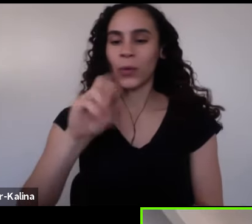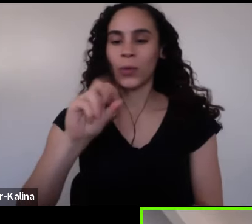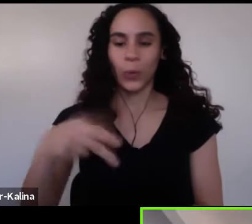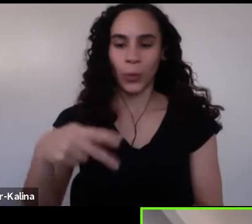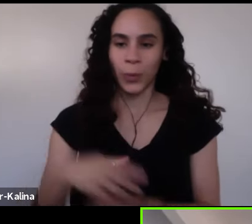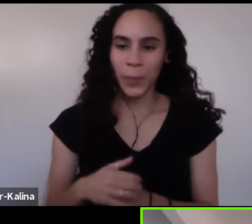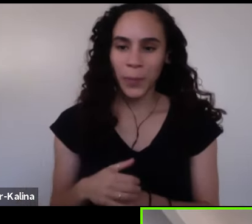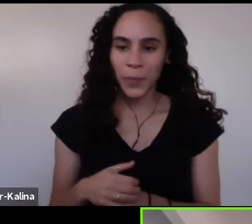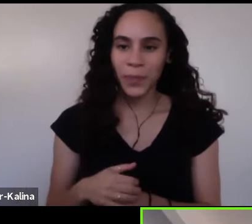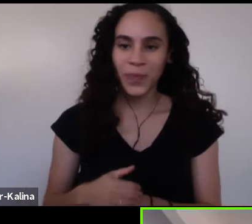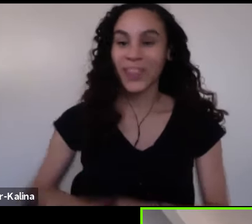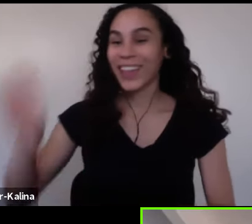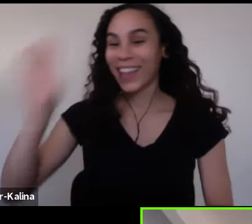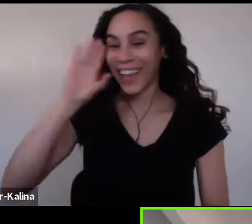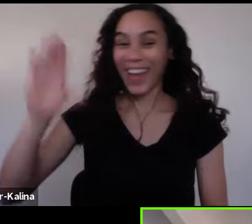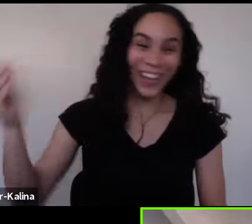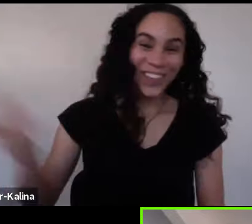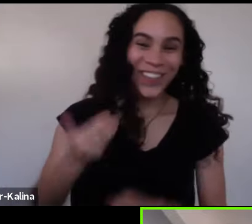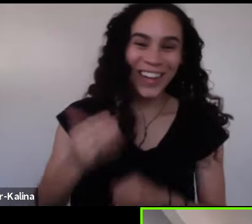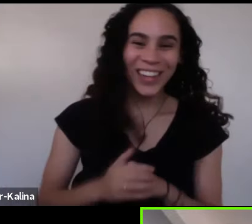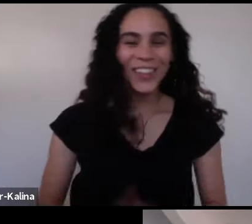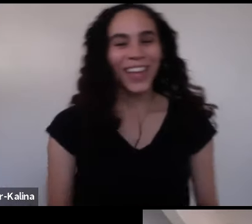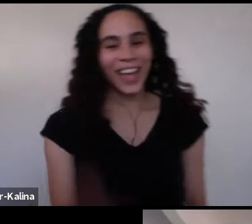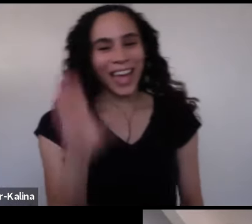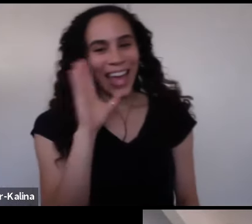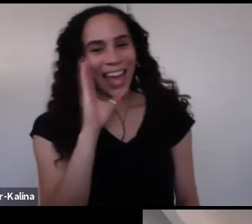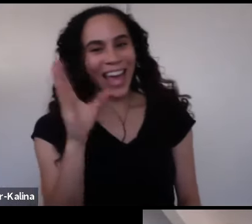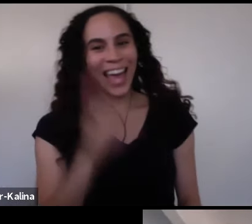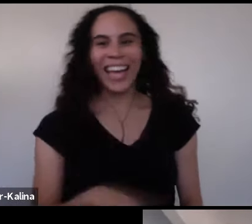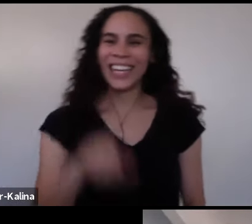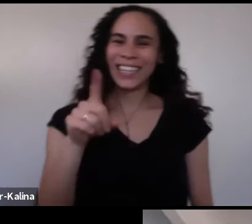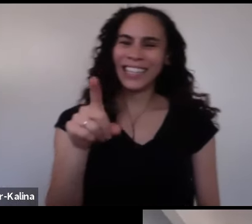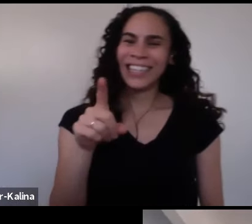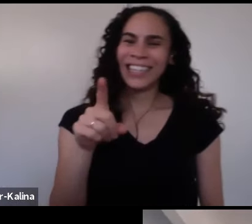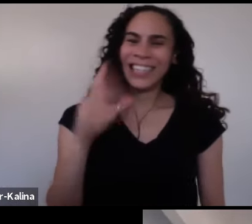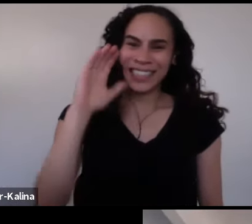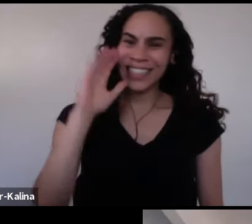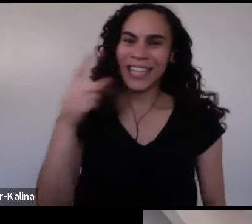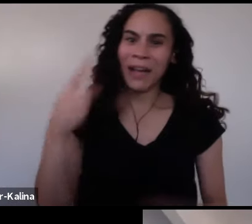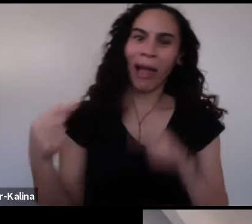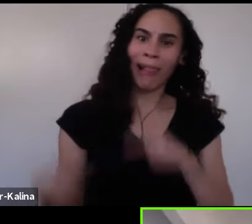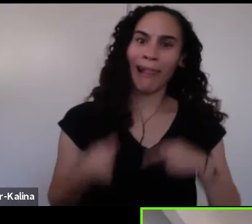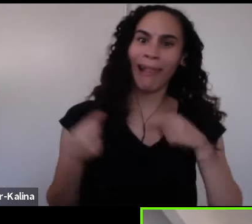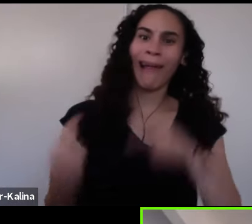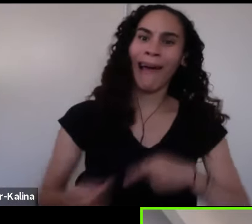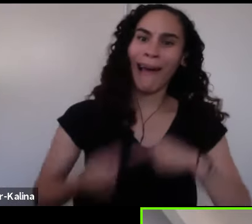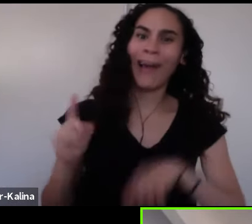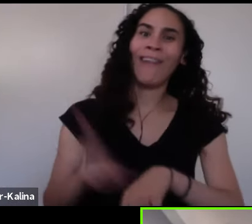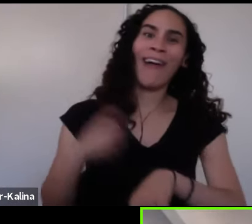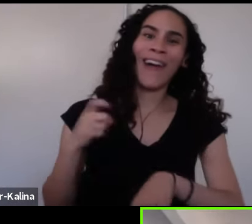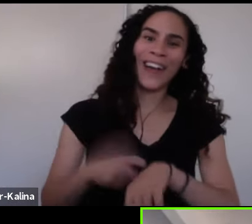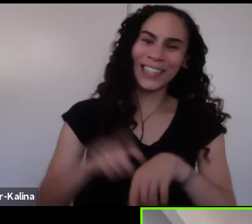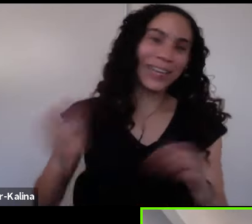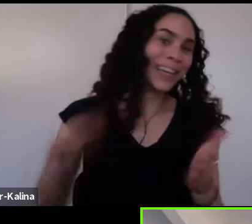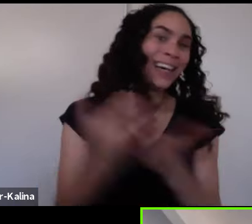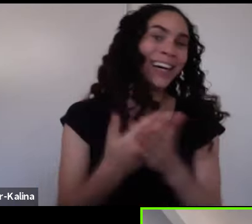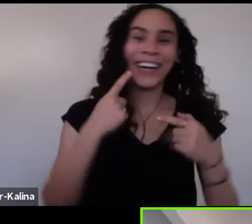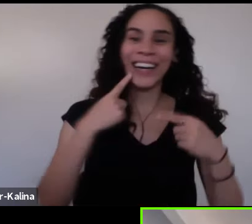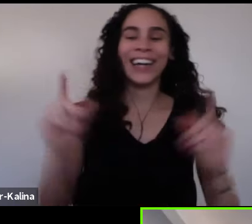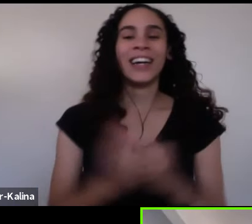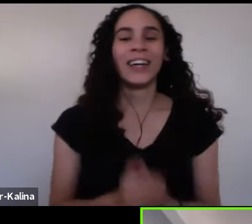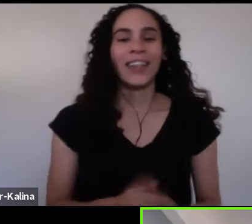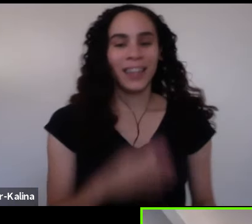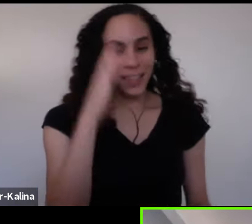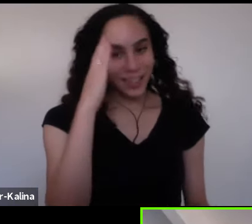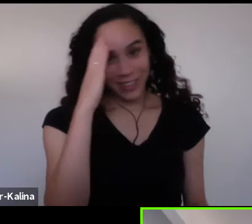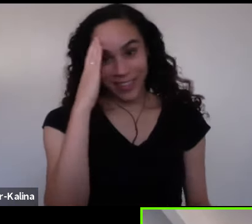Hey. It's been a long battle to get here. Oh my goodness. Oh my goodness. I've had so many technical